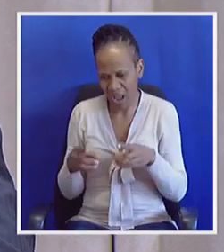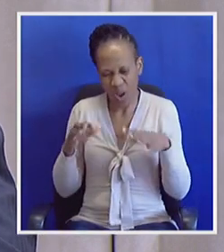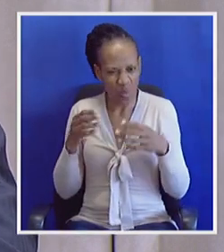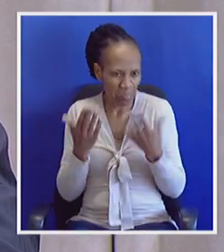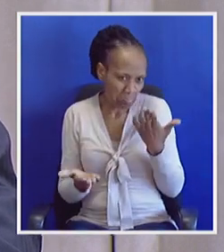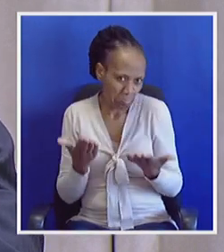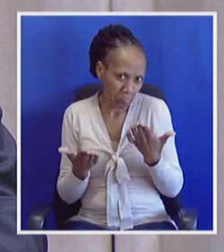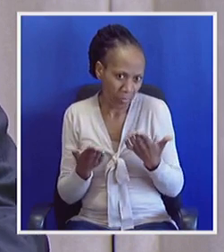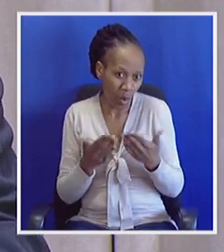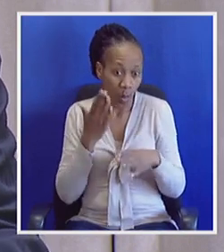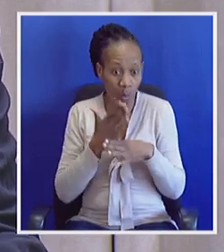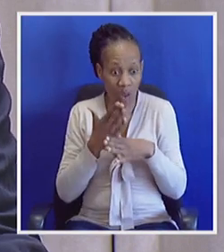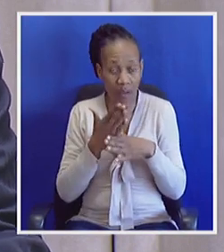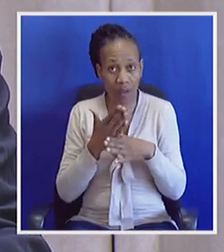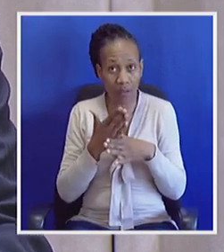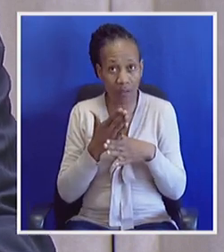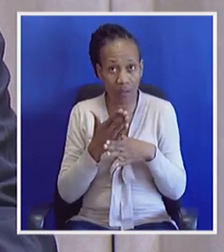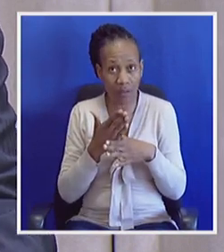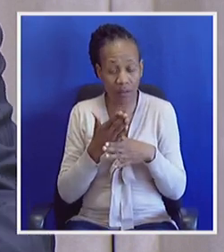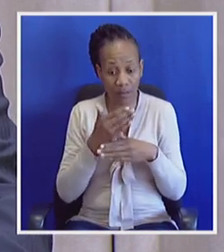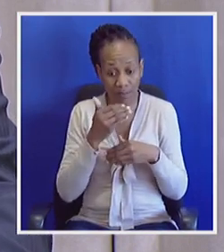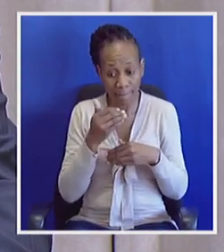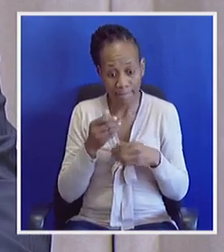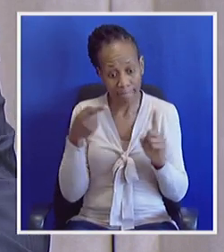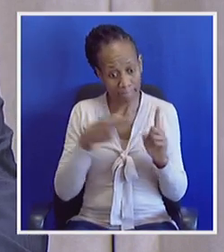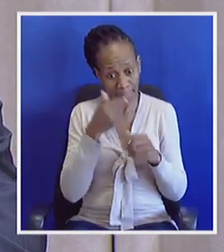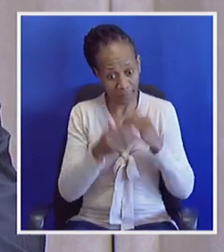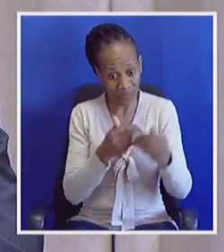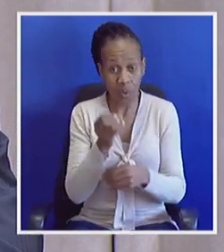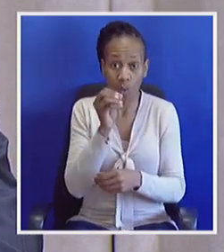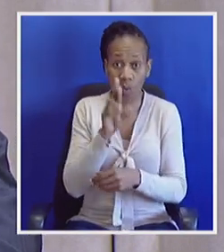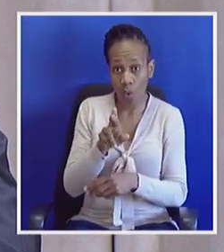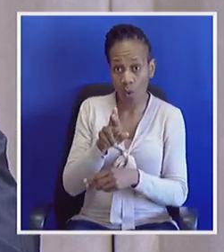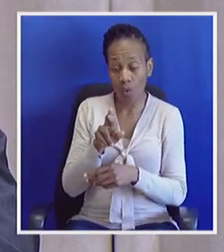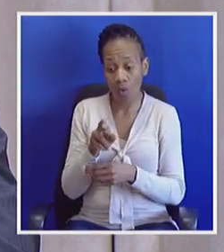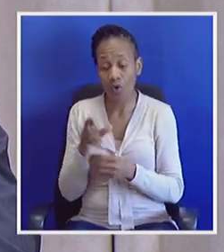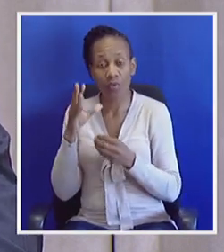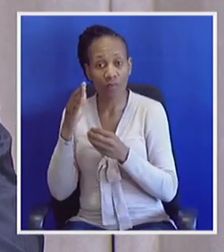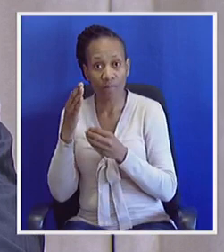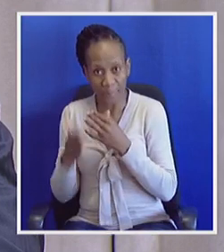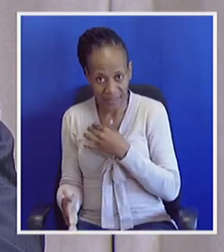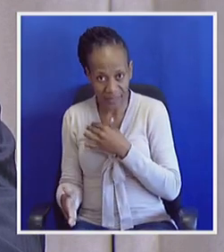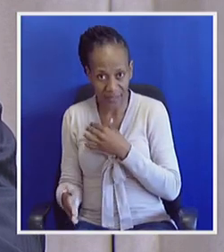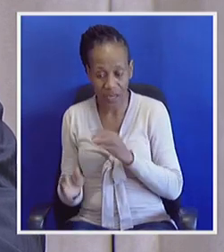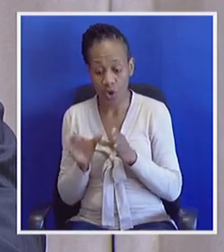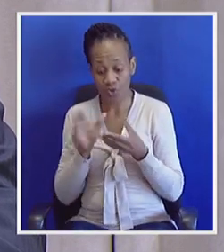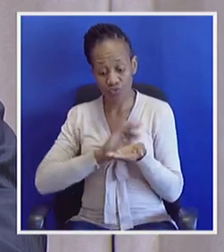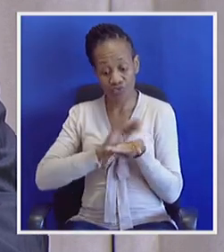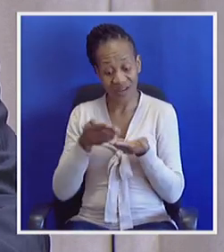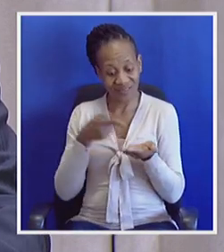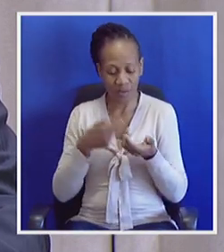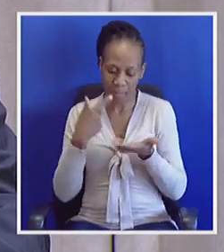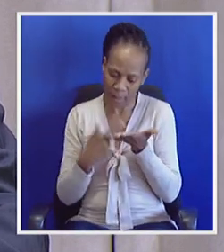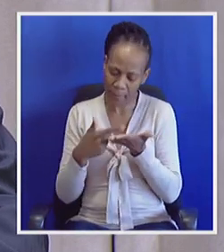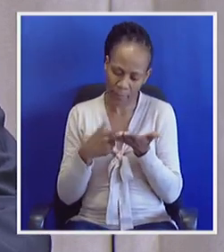extend, whether they should renew the contract. And of their own volition in discussing this matter, they